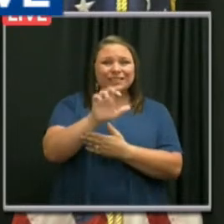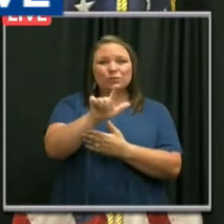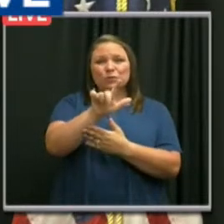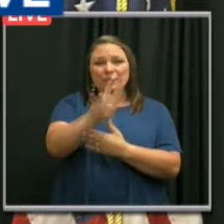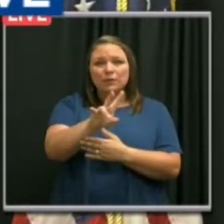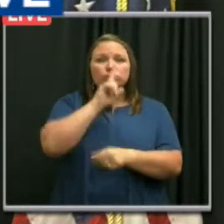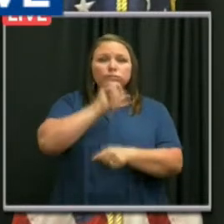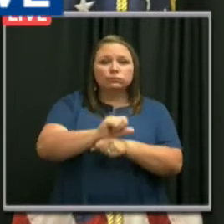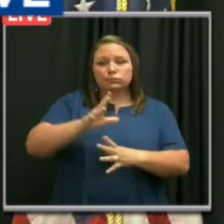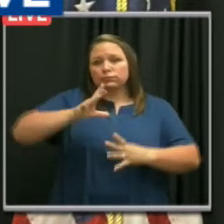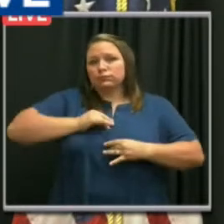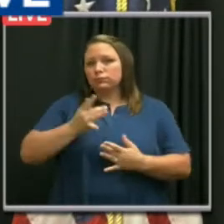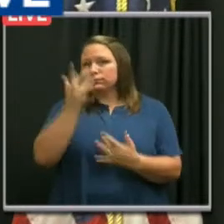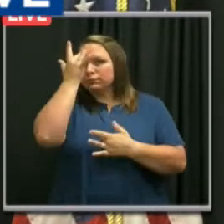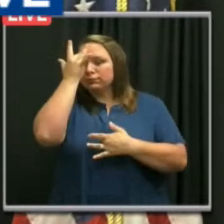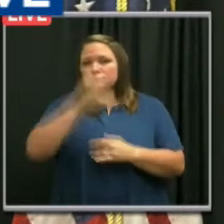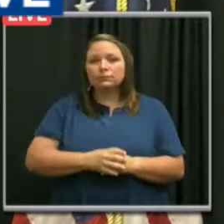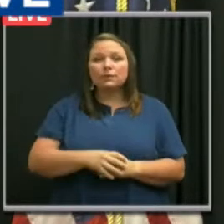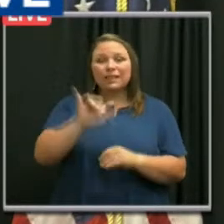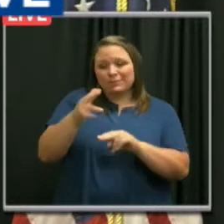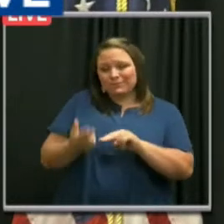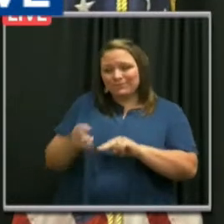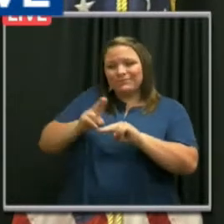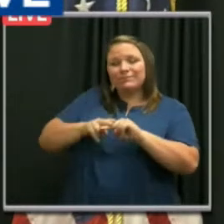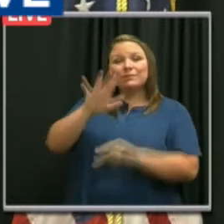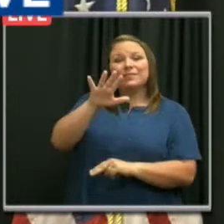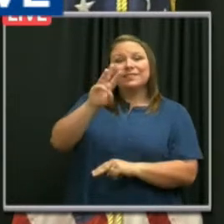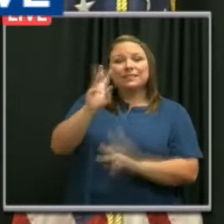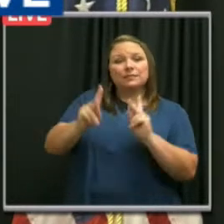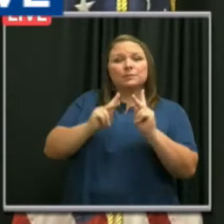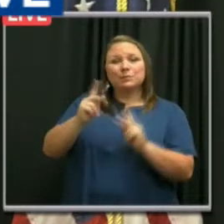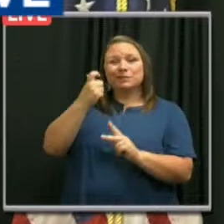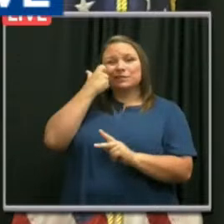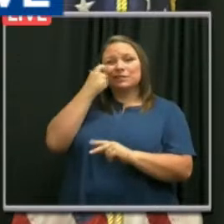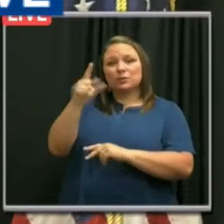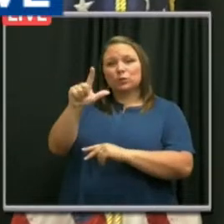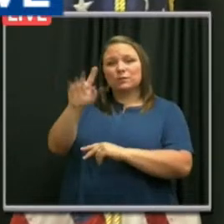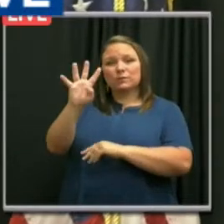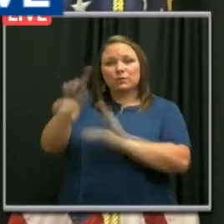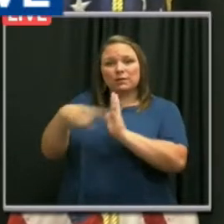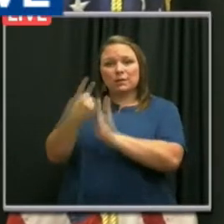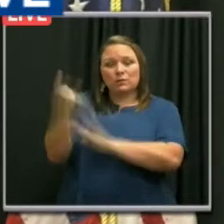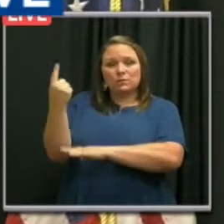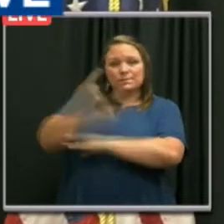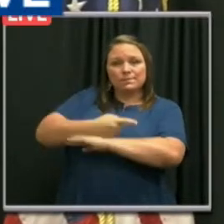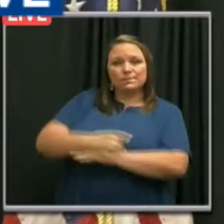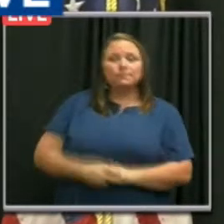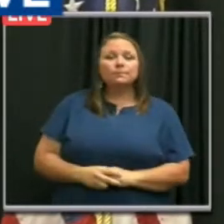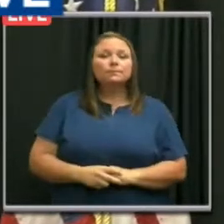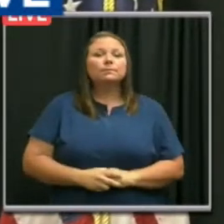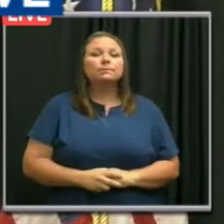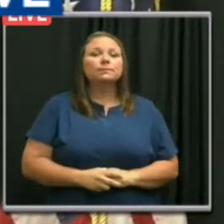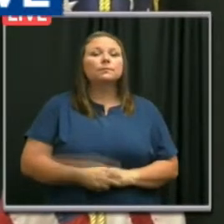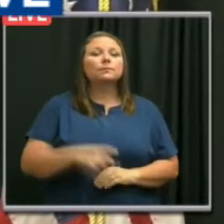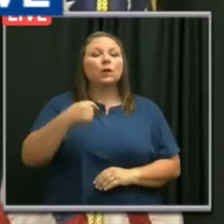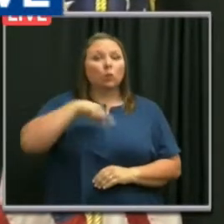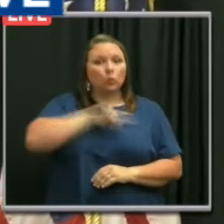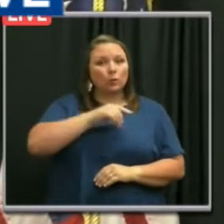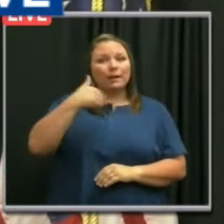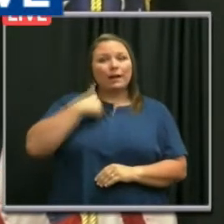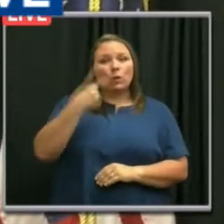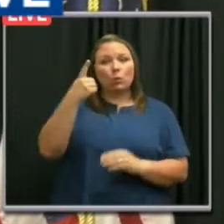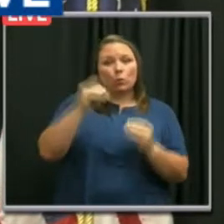6,627 confirmed cases. That is an increase of 56 cases in the past 24 hours. We did have 1 additional